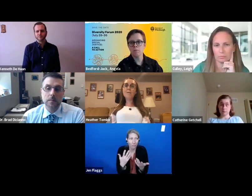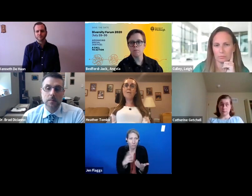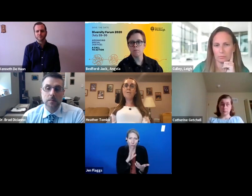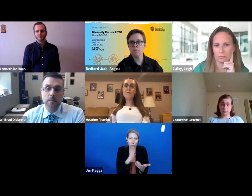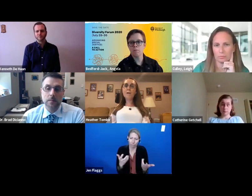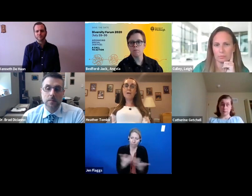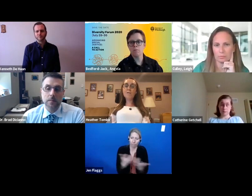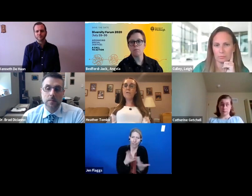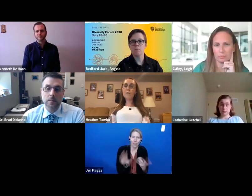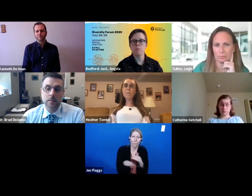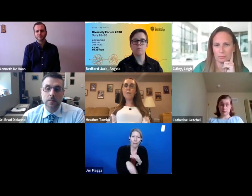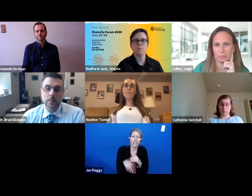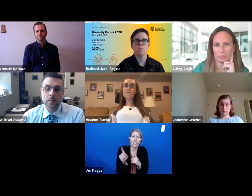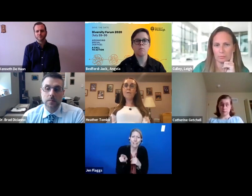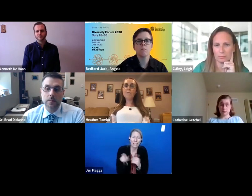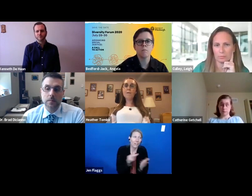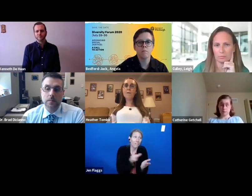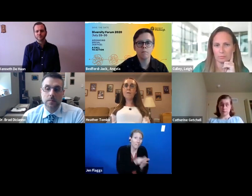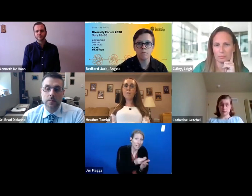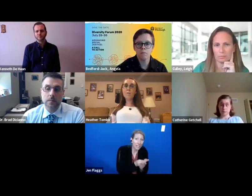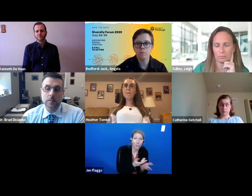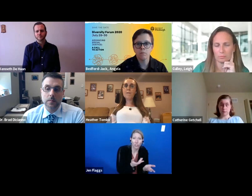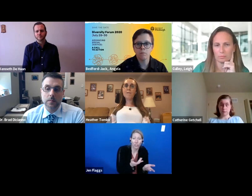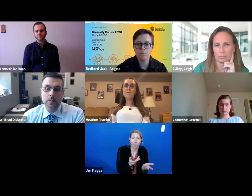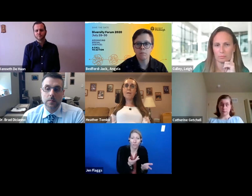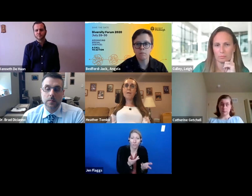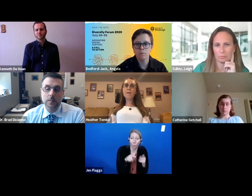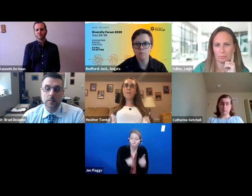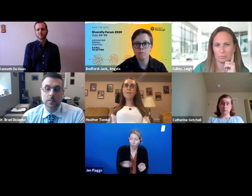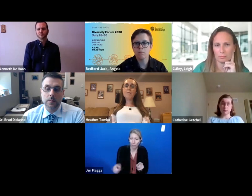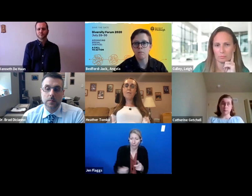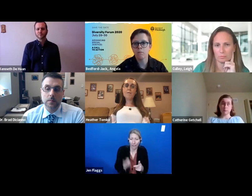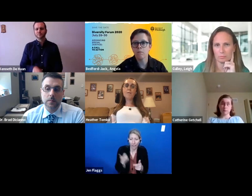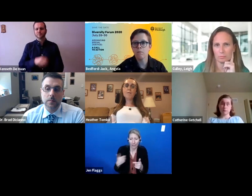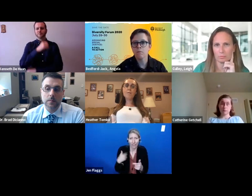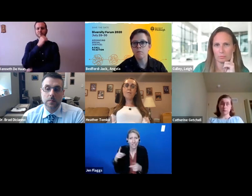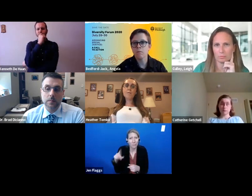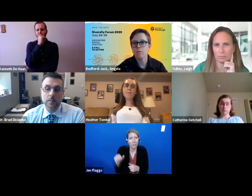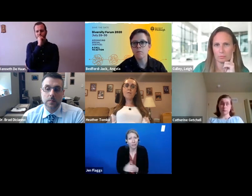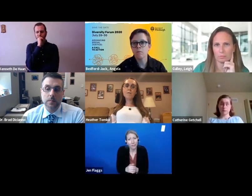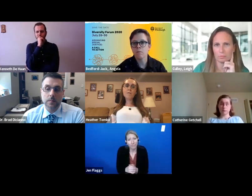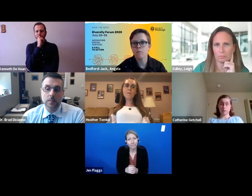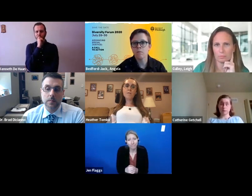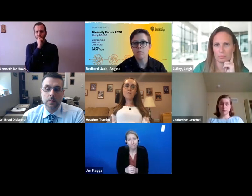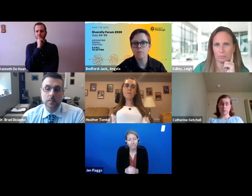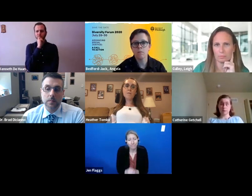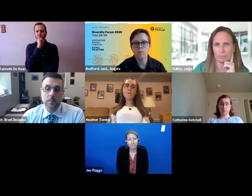met financially while living with a disability.